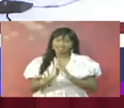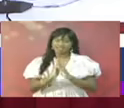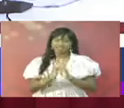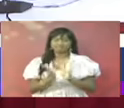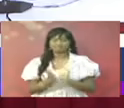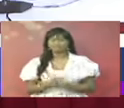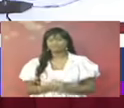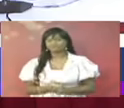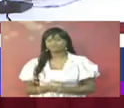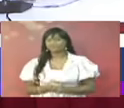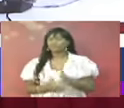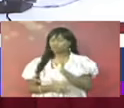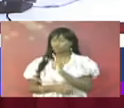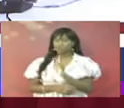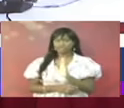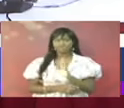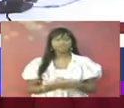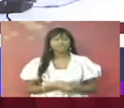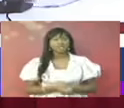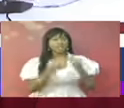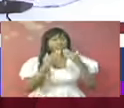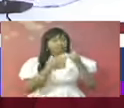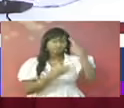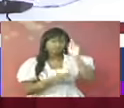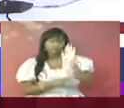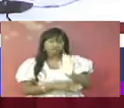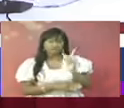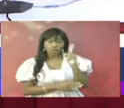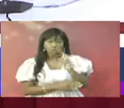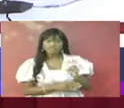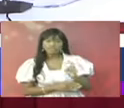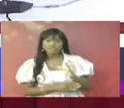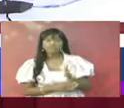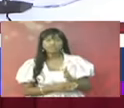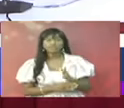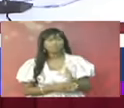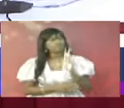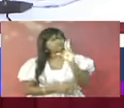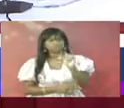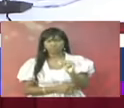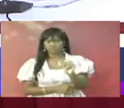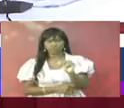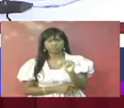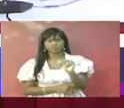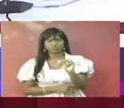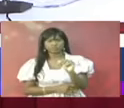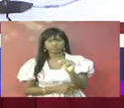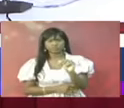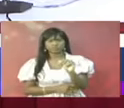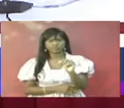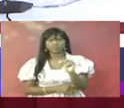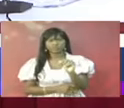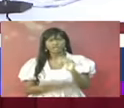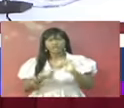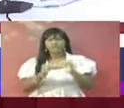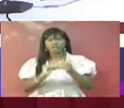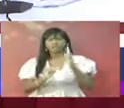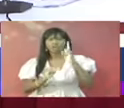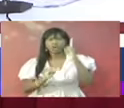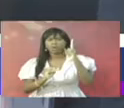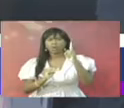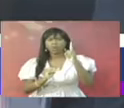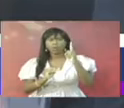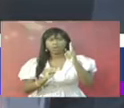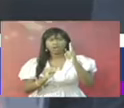question. Okay. So thank you for that question. The short answer to the question, of course, is no. The number one killer has not